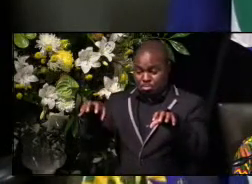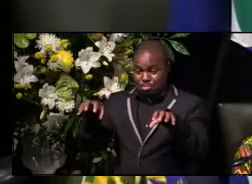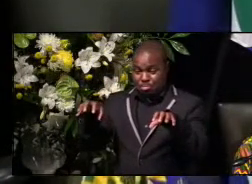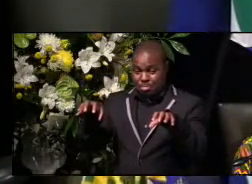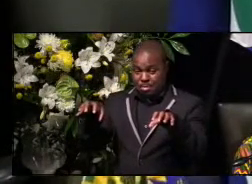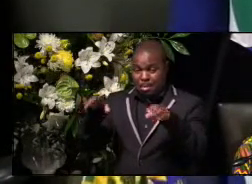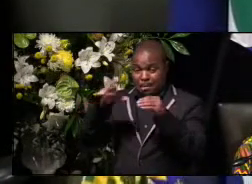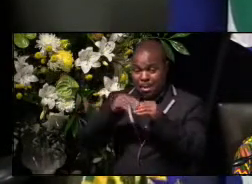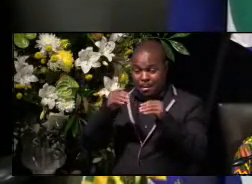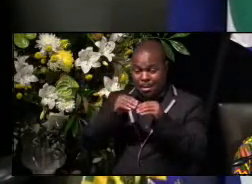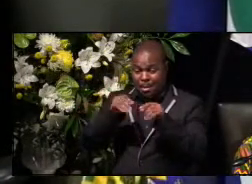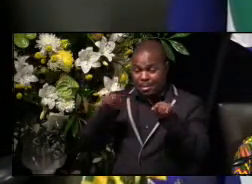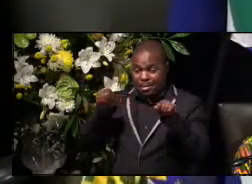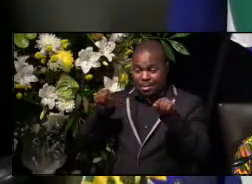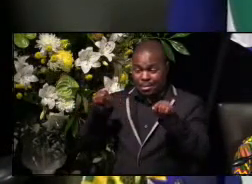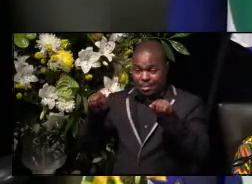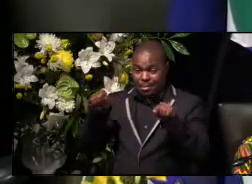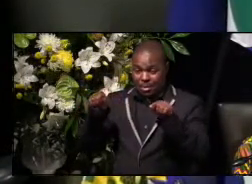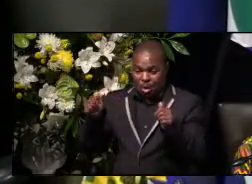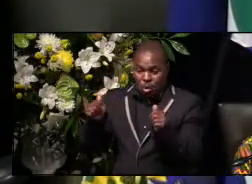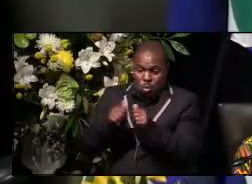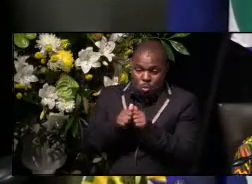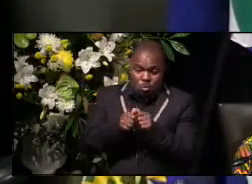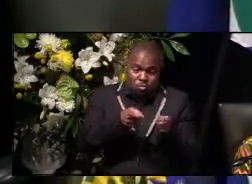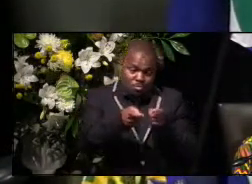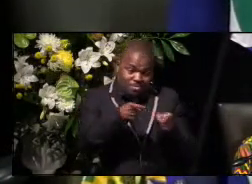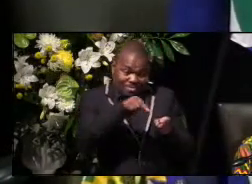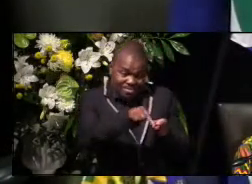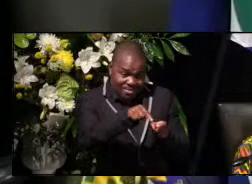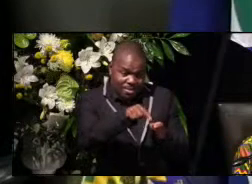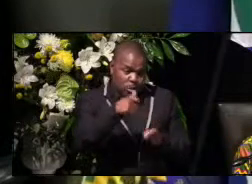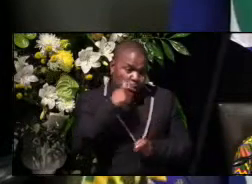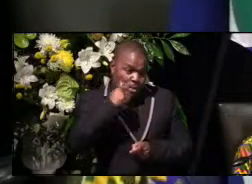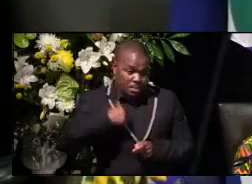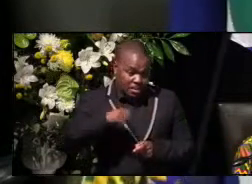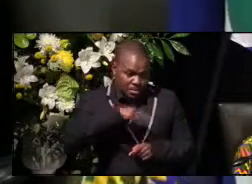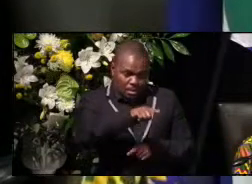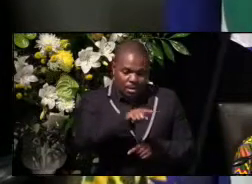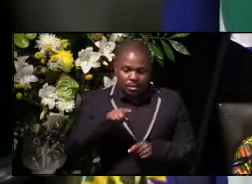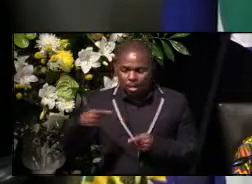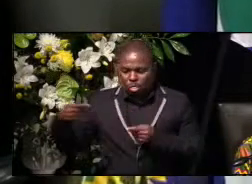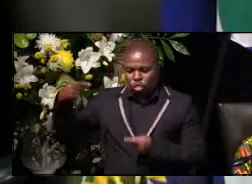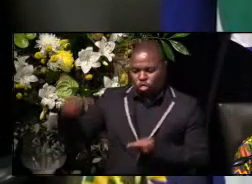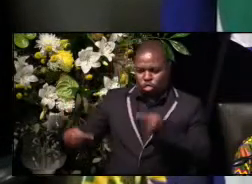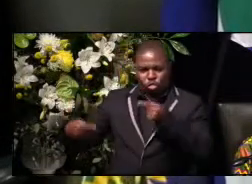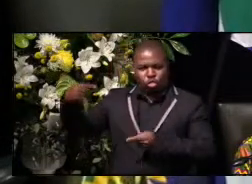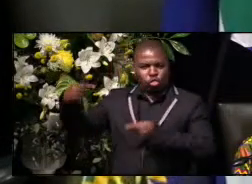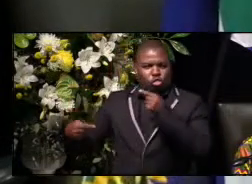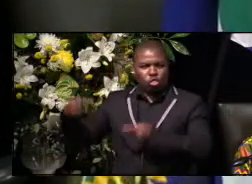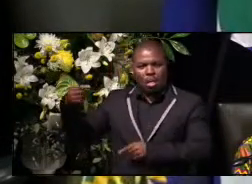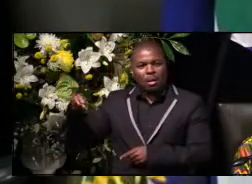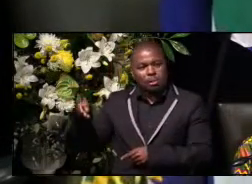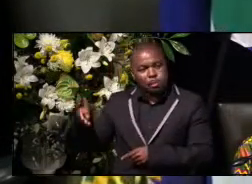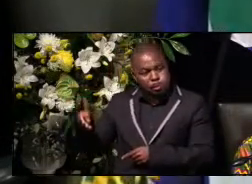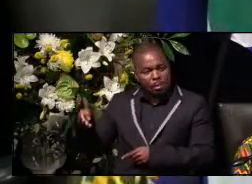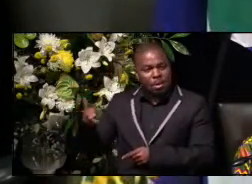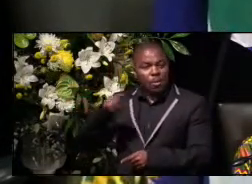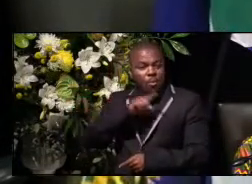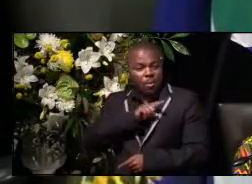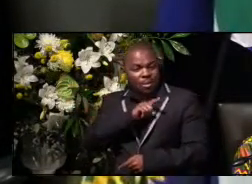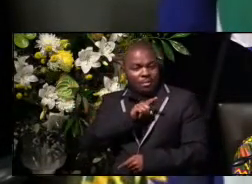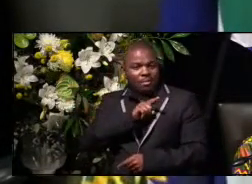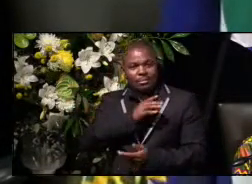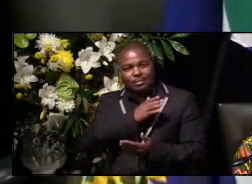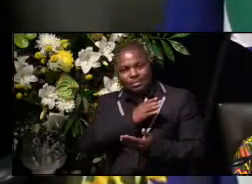two members of that particular Coalition that are actually criticizing each other in all because of